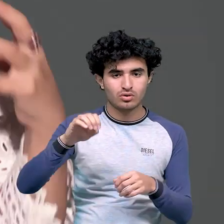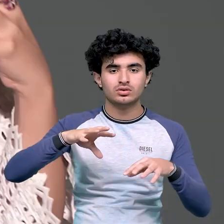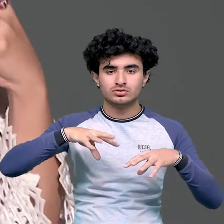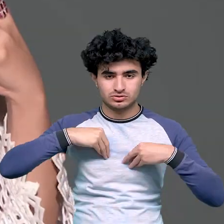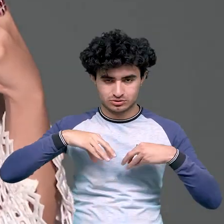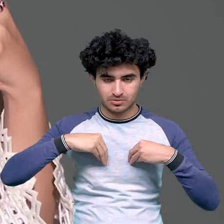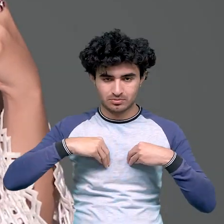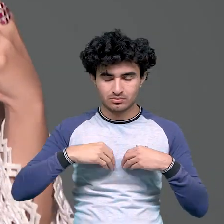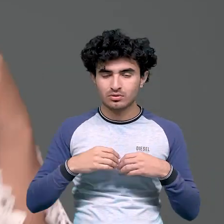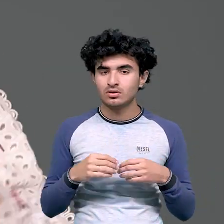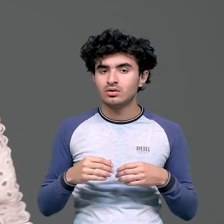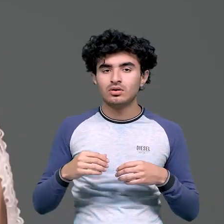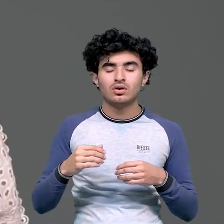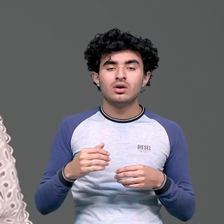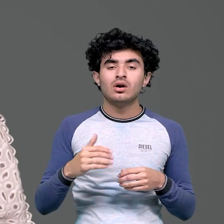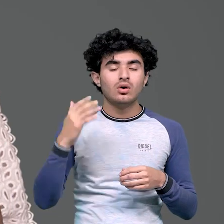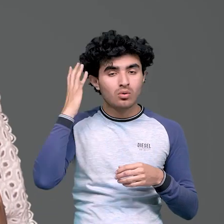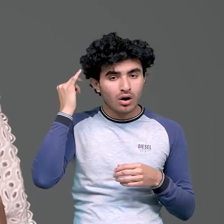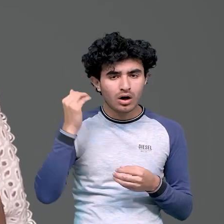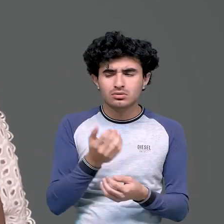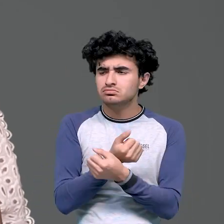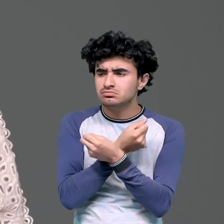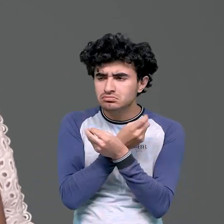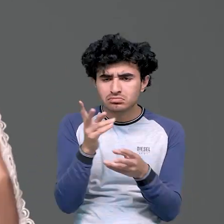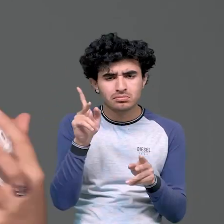were actually actively